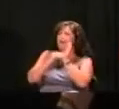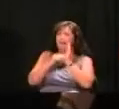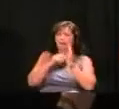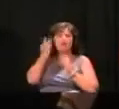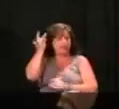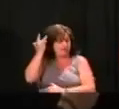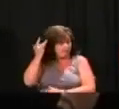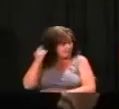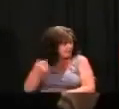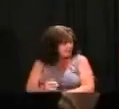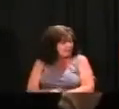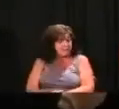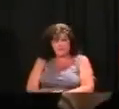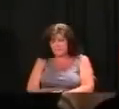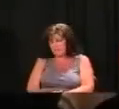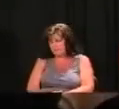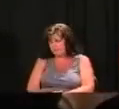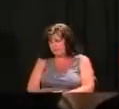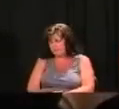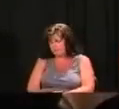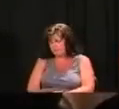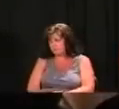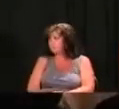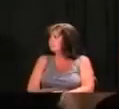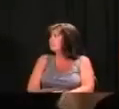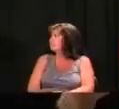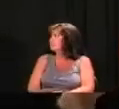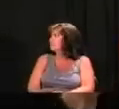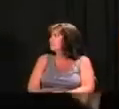Kathy. Come on.